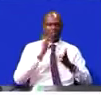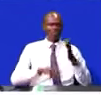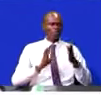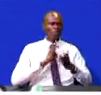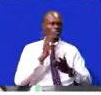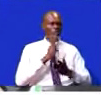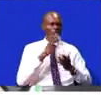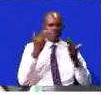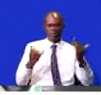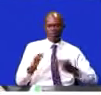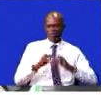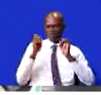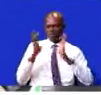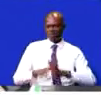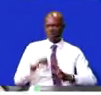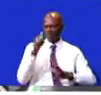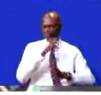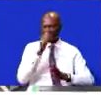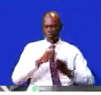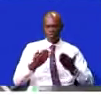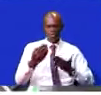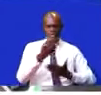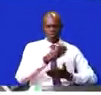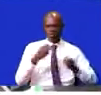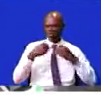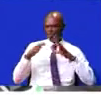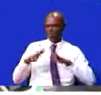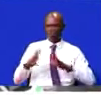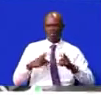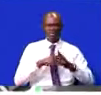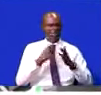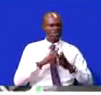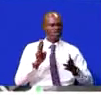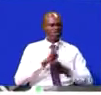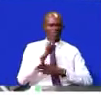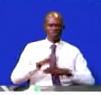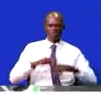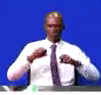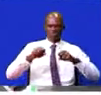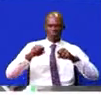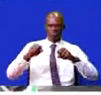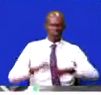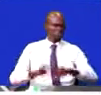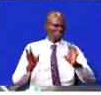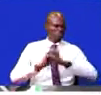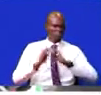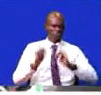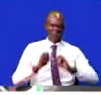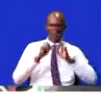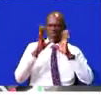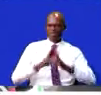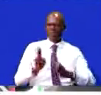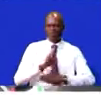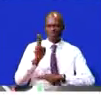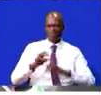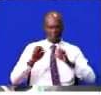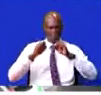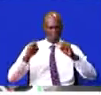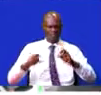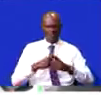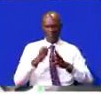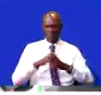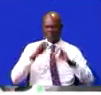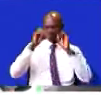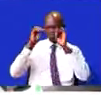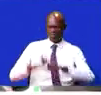is, if you are a private waste collector, you cannot collect a waste with mukokoteni. If I collect waste mukokoteni, where are you going to throw it? I'm going to dump it